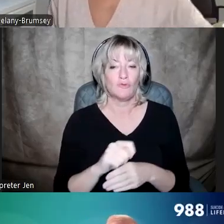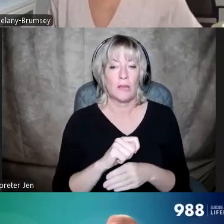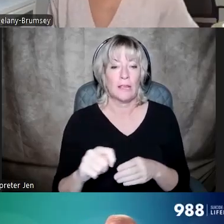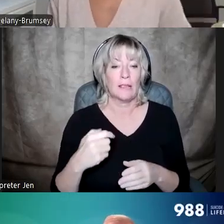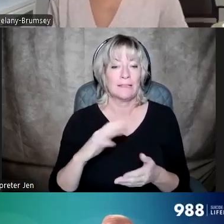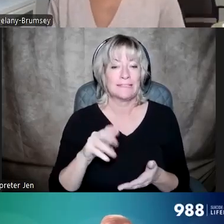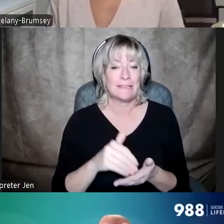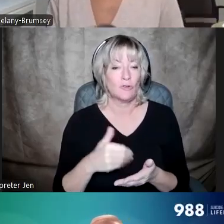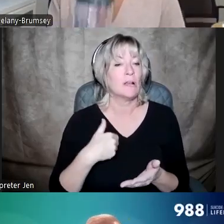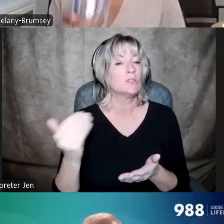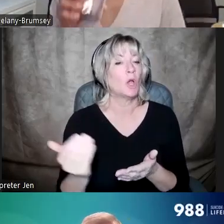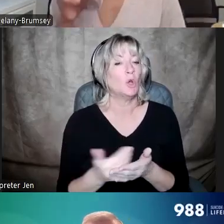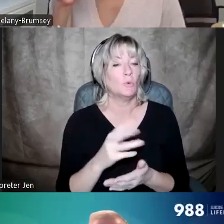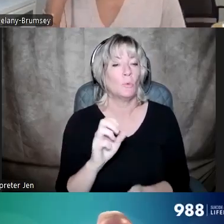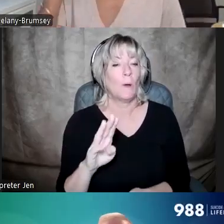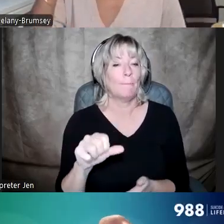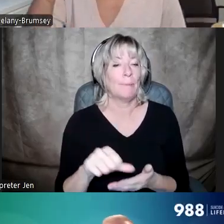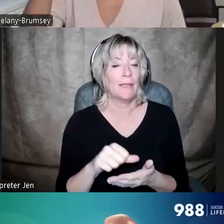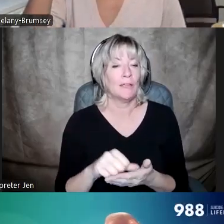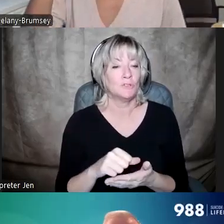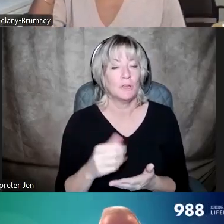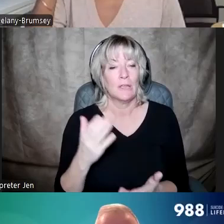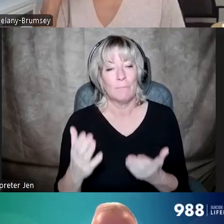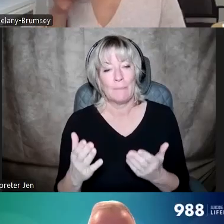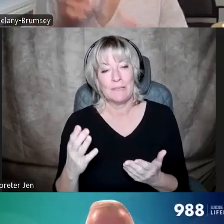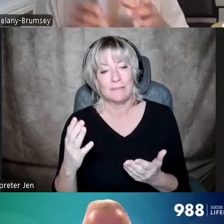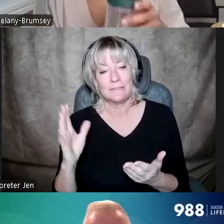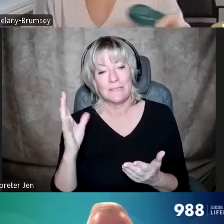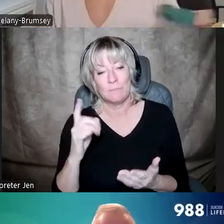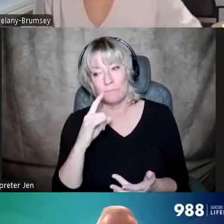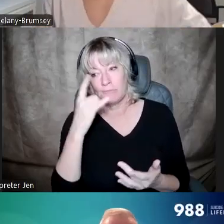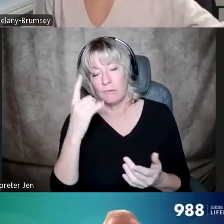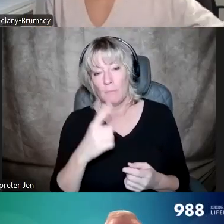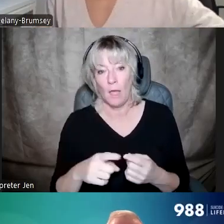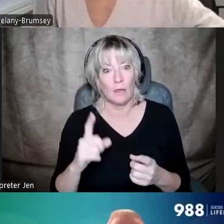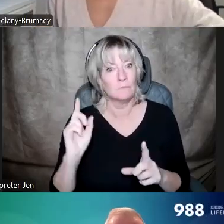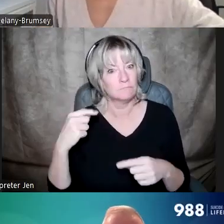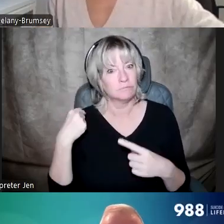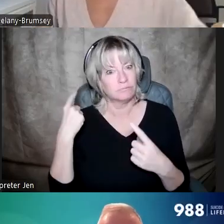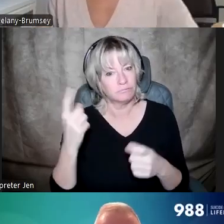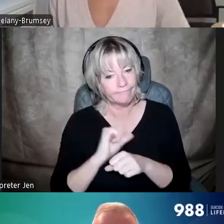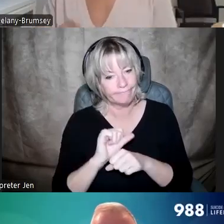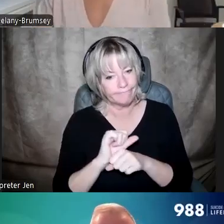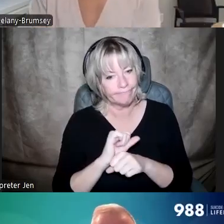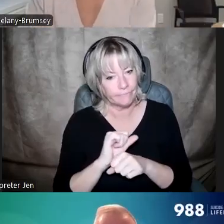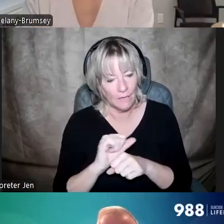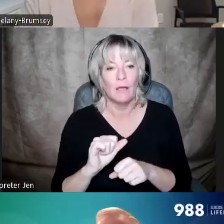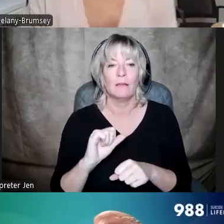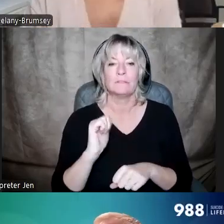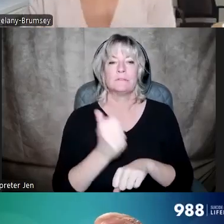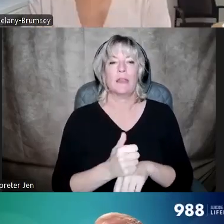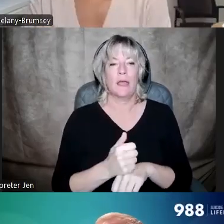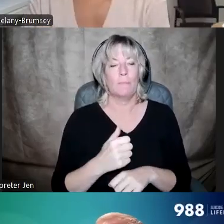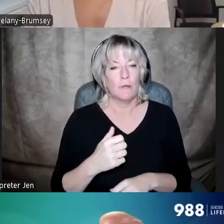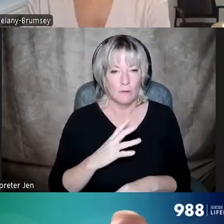webpage, which may not sound that exciting, but it actually has been a long time coming. So it's very positive news for